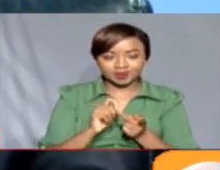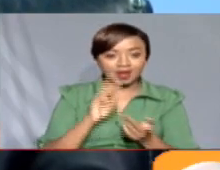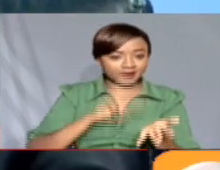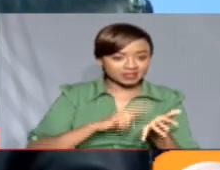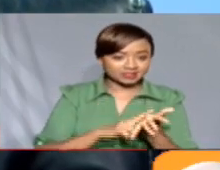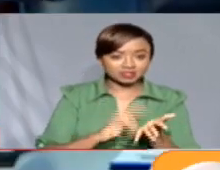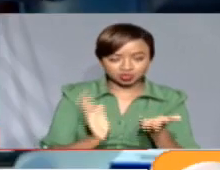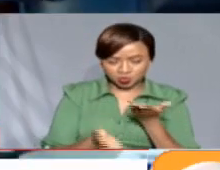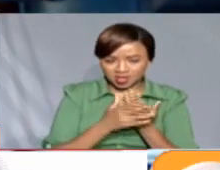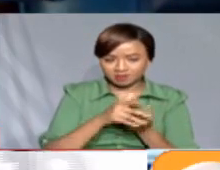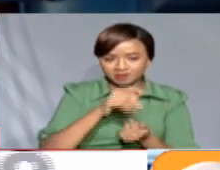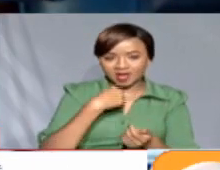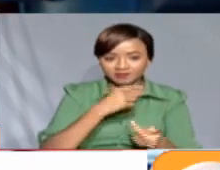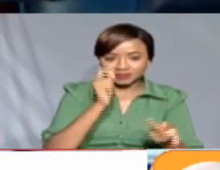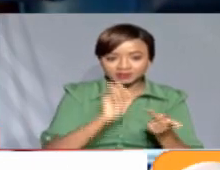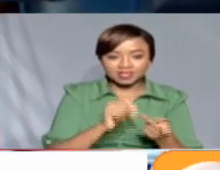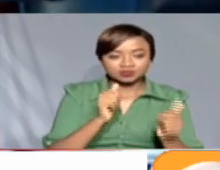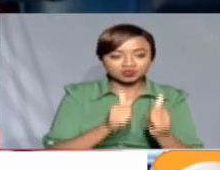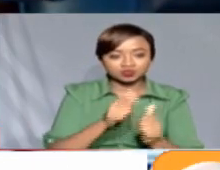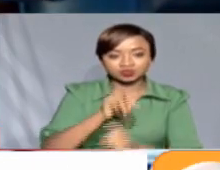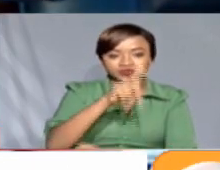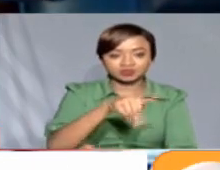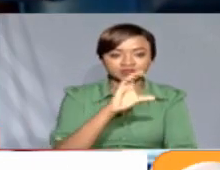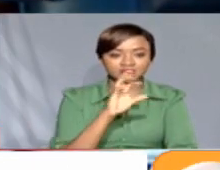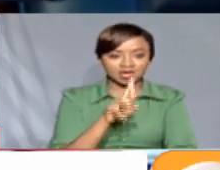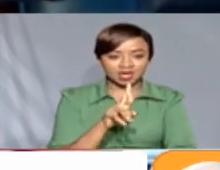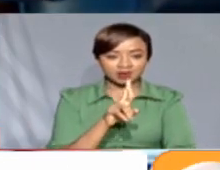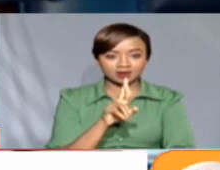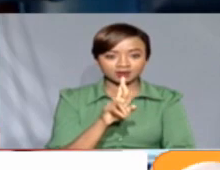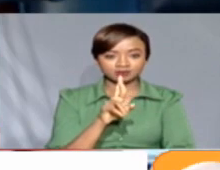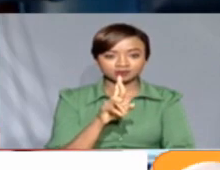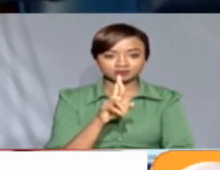doctor calls us to ask us whether we can do the test,